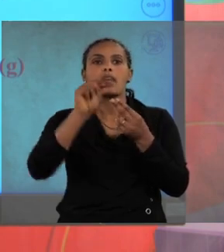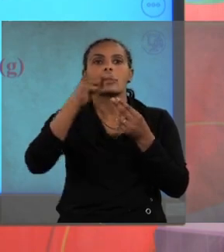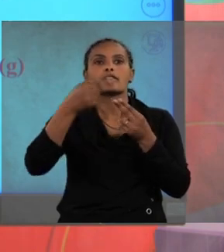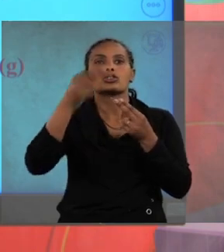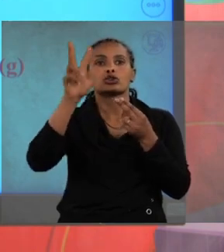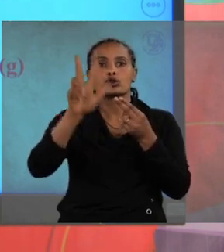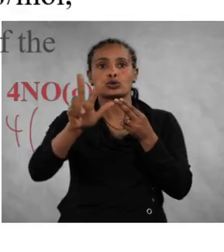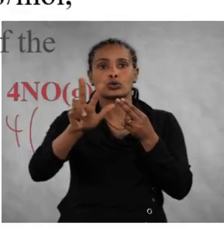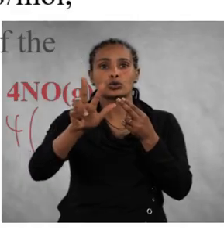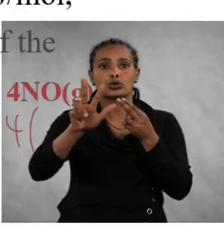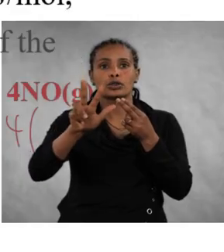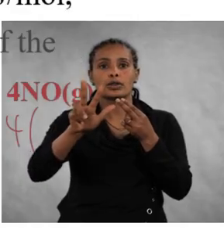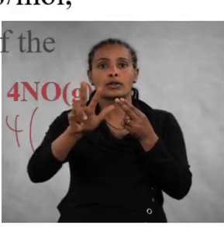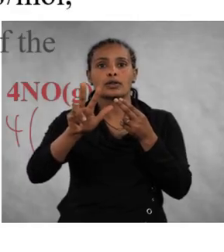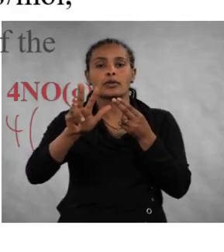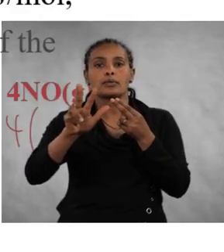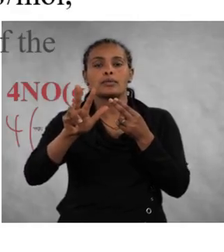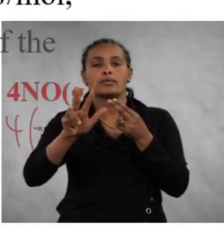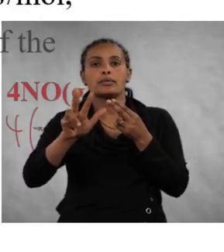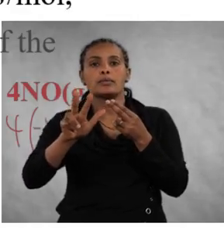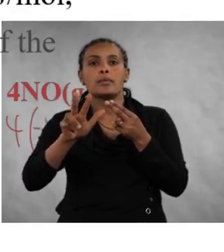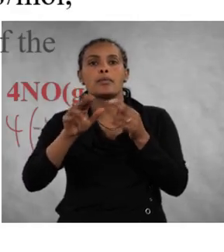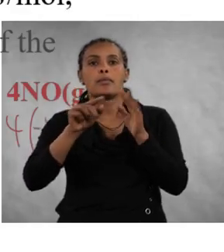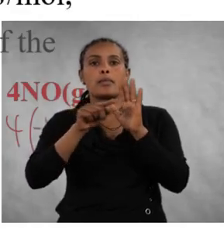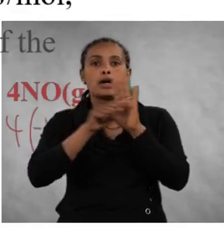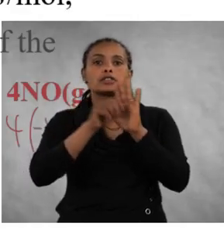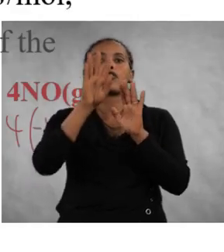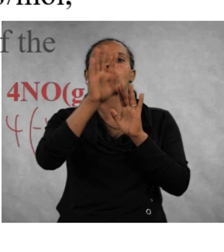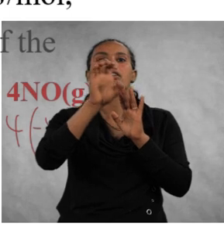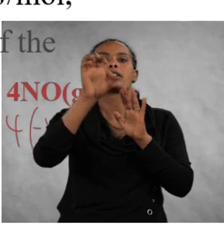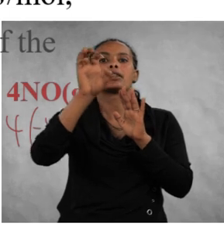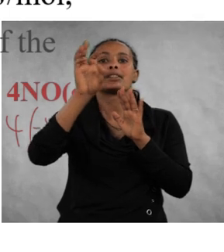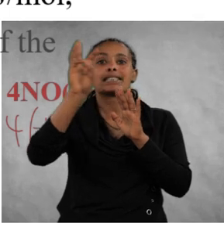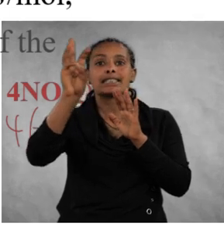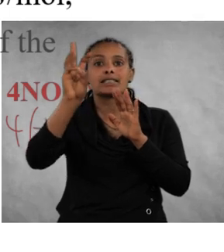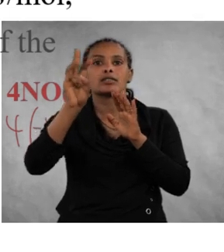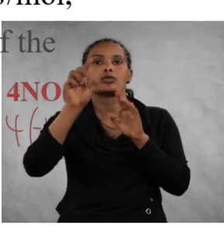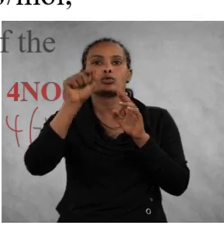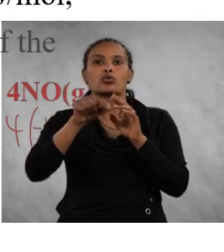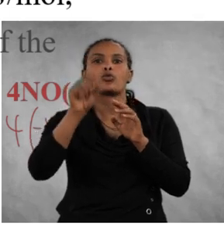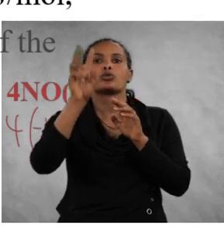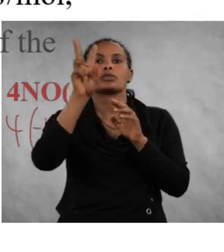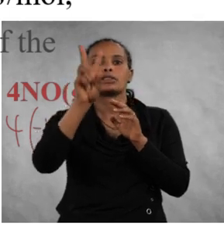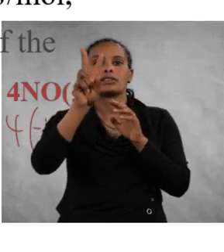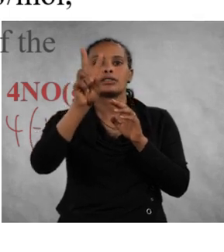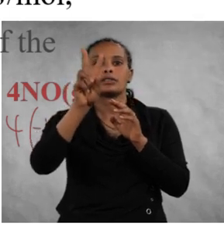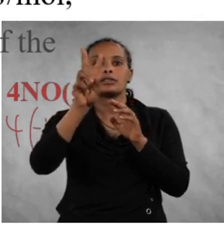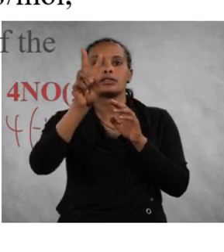ammonia is minus 46.2 kilojoule, minus 46.2 kilojoule.